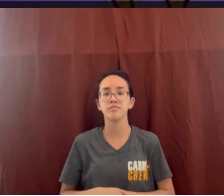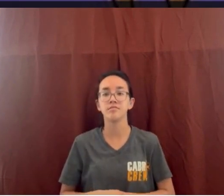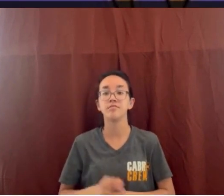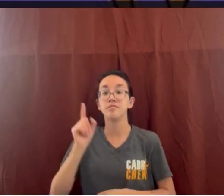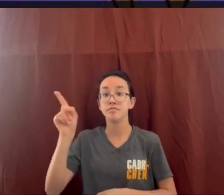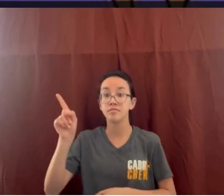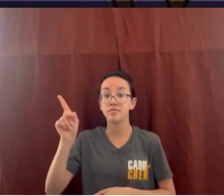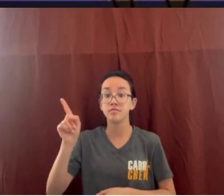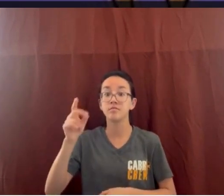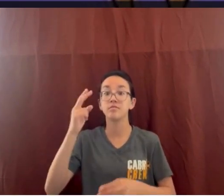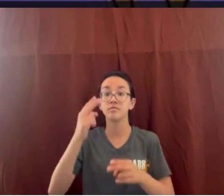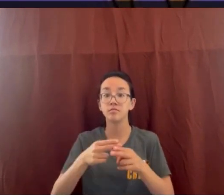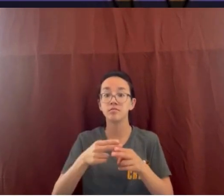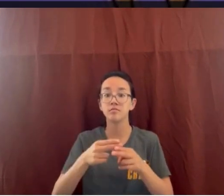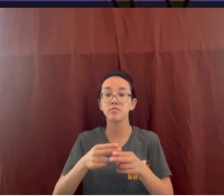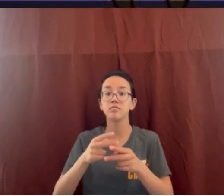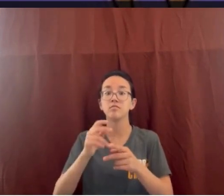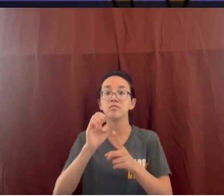This is called